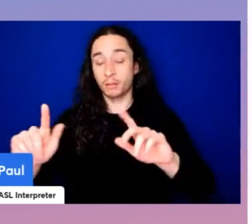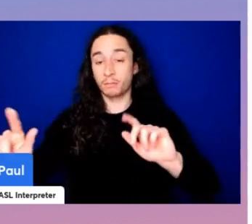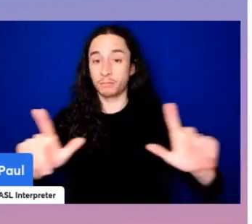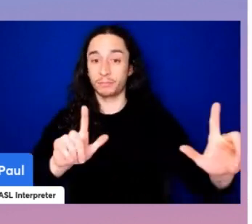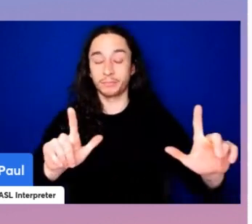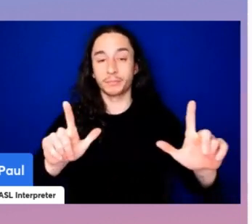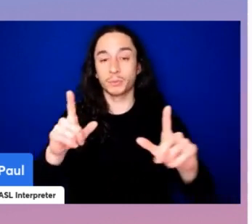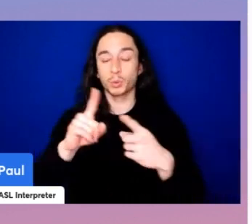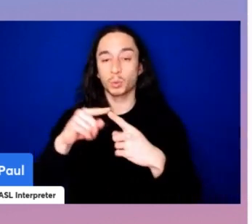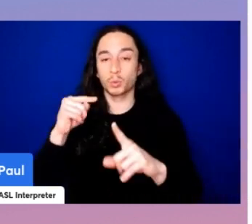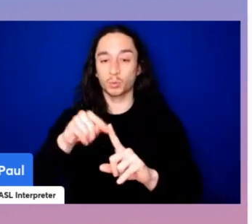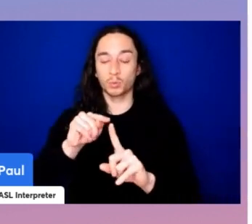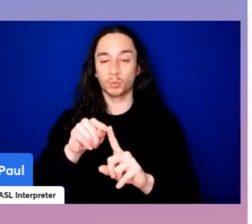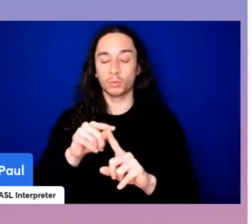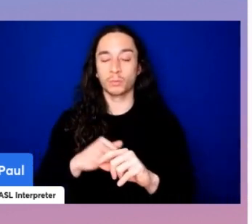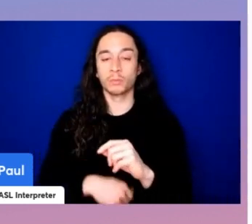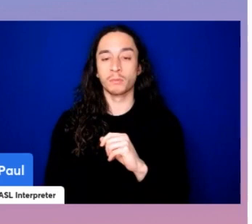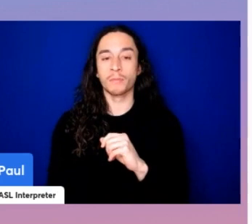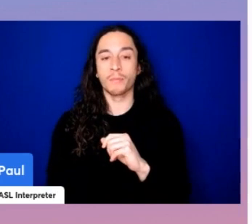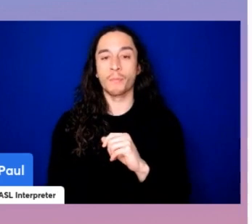to